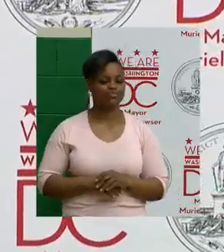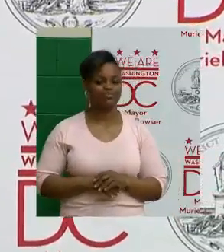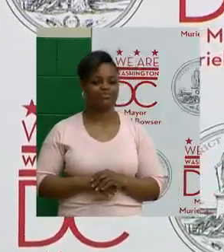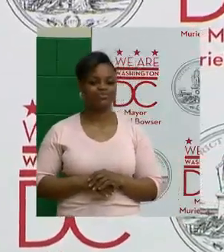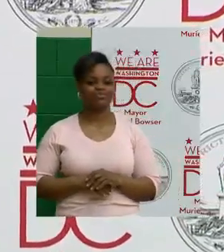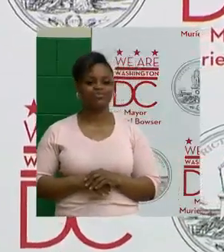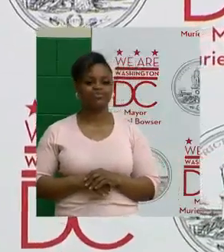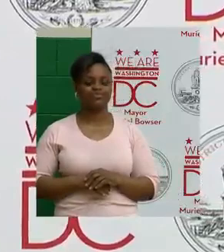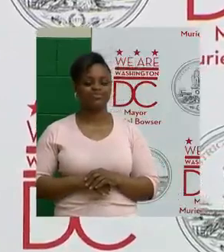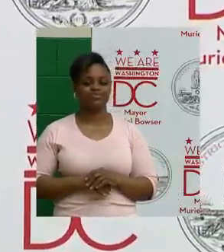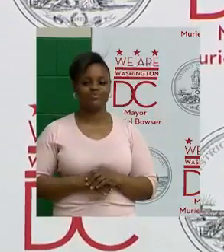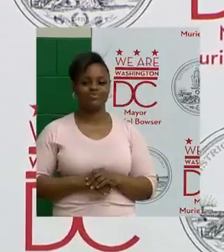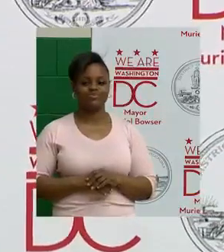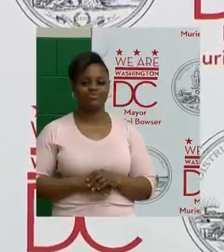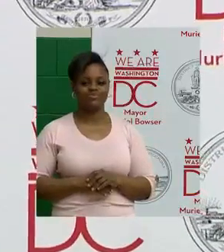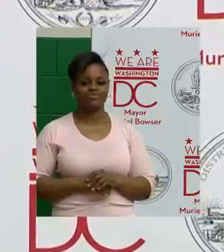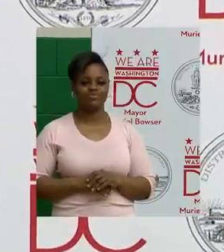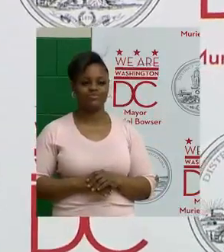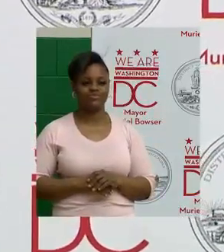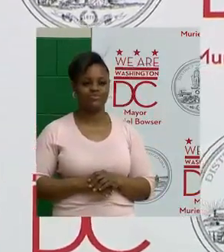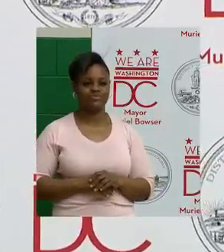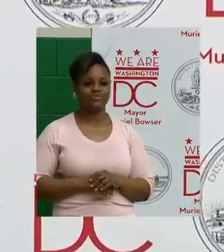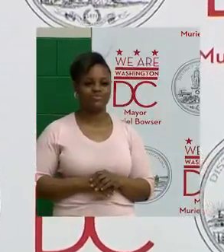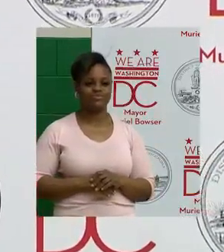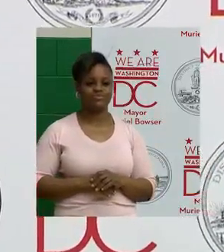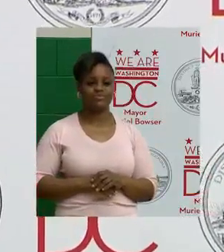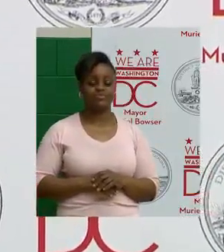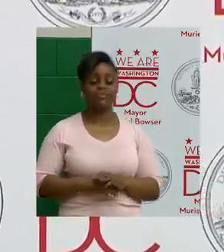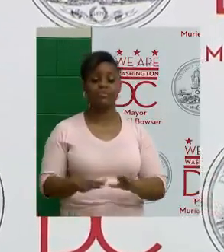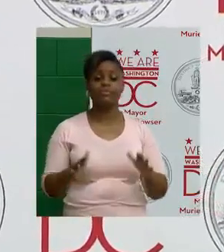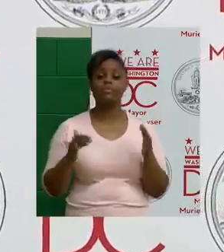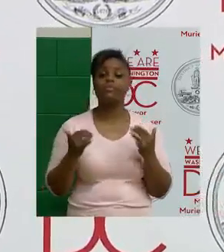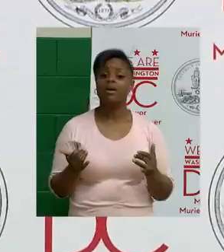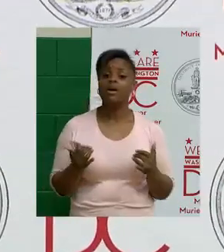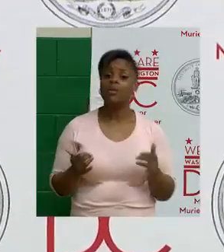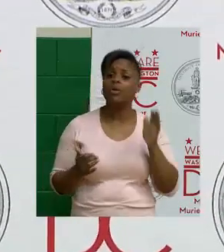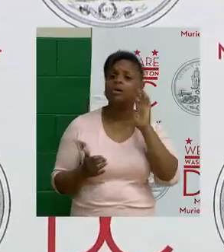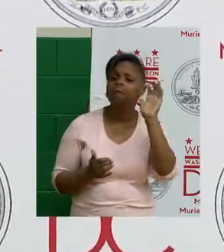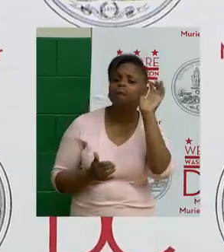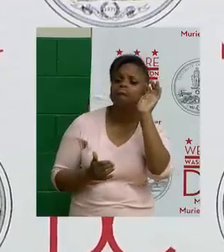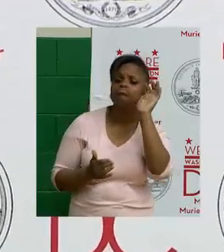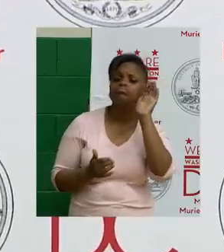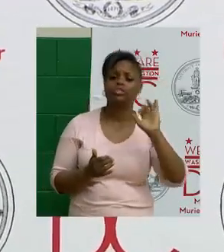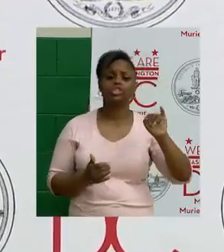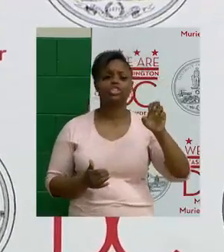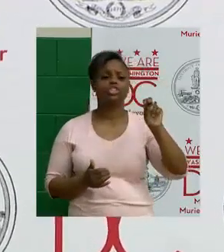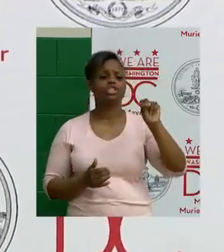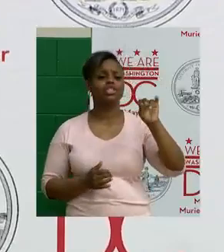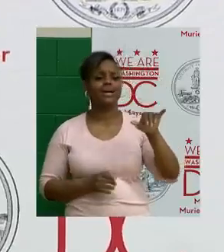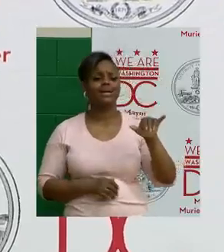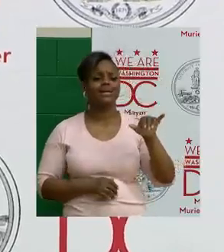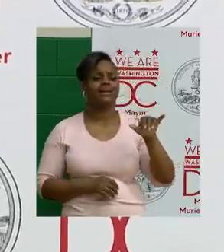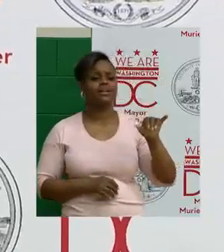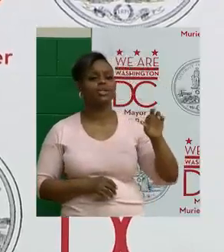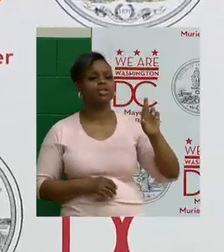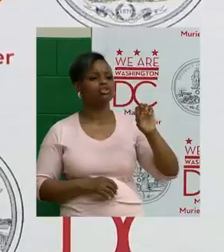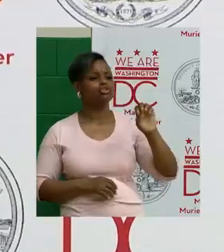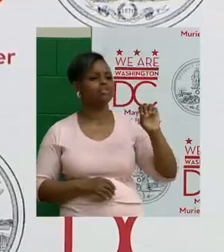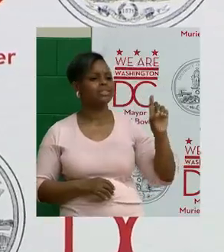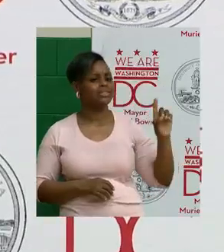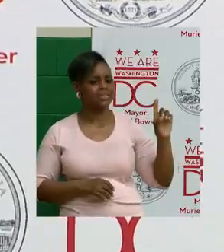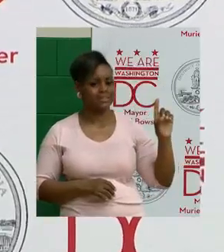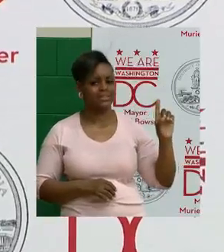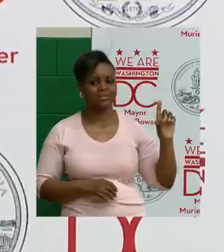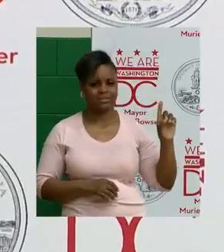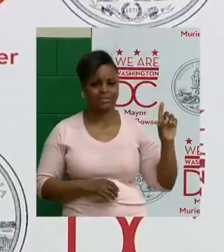Thank you so much for joining us, Council Member. Now we're going to hear from Jenny Reed, who's our Budget Director, and our City Administrator, Rashad Young. They're